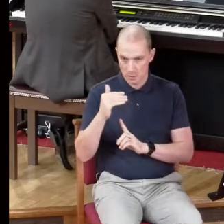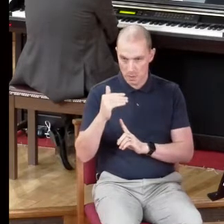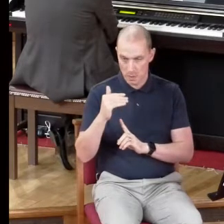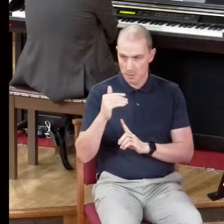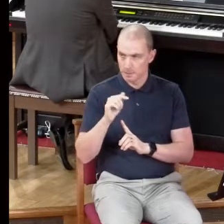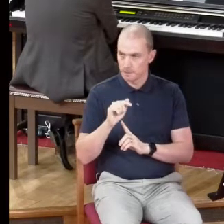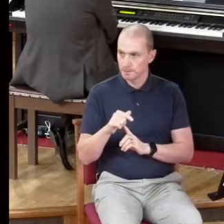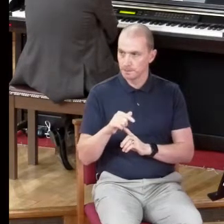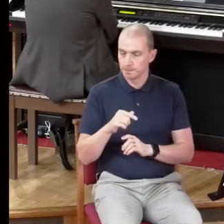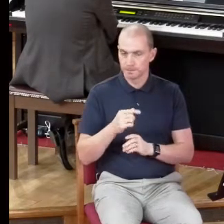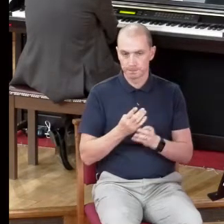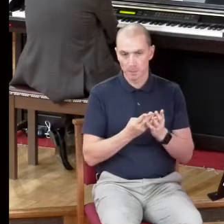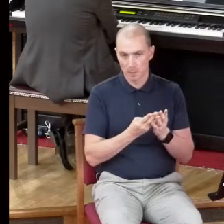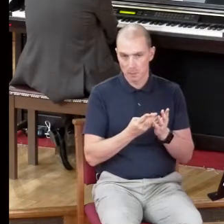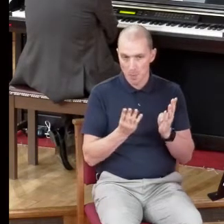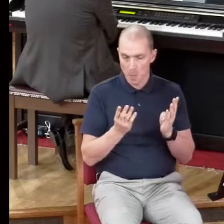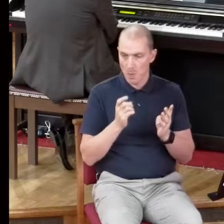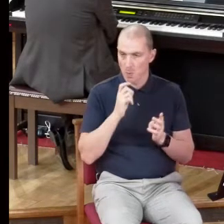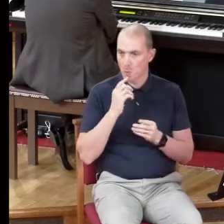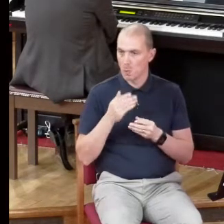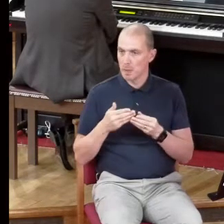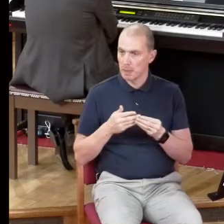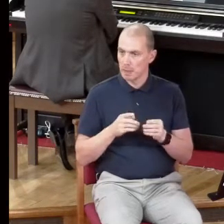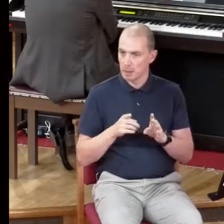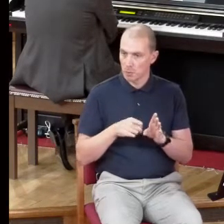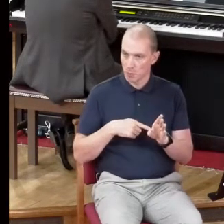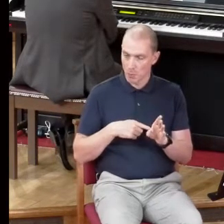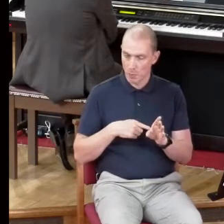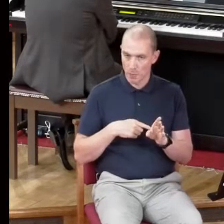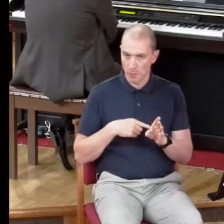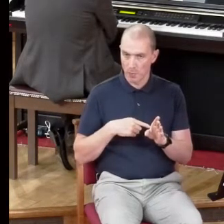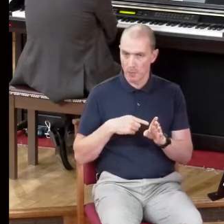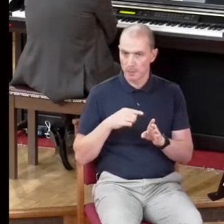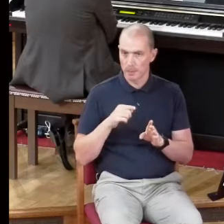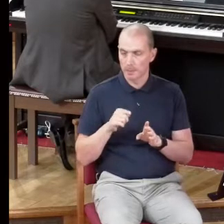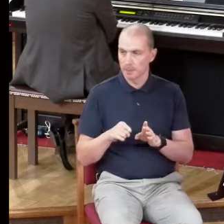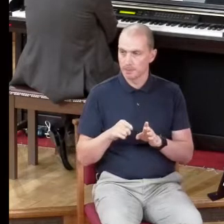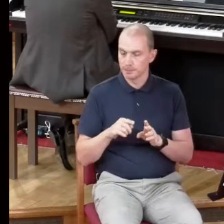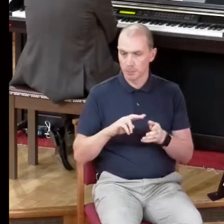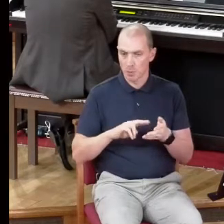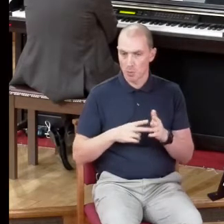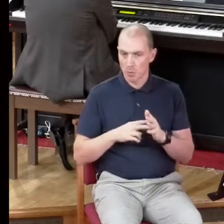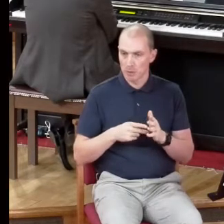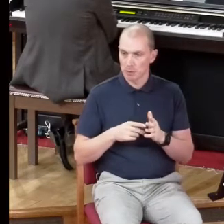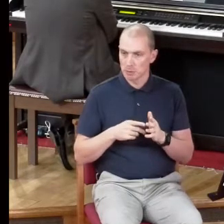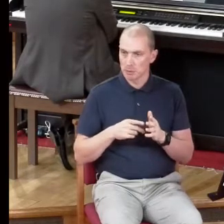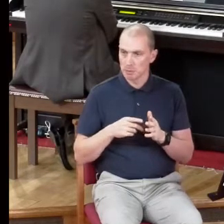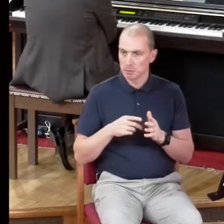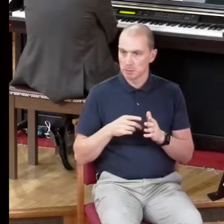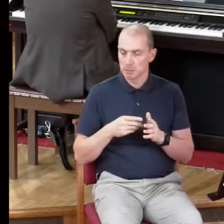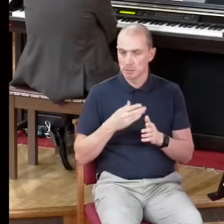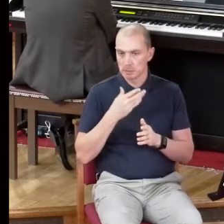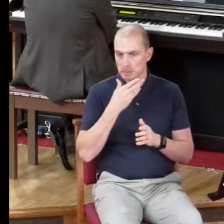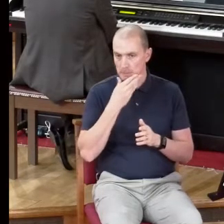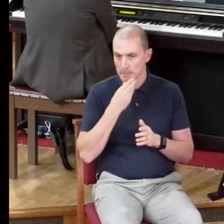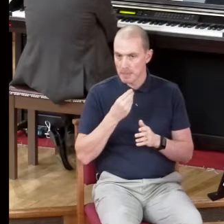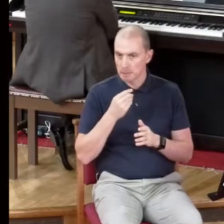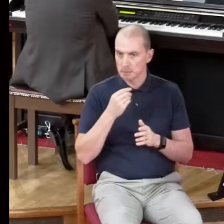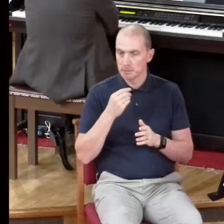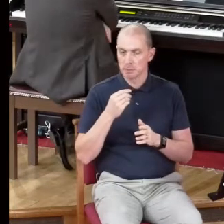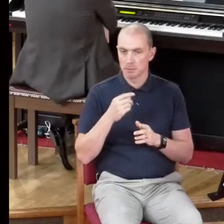youth organizations and the guild and the sisterhood and the men's club, for the outreach in Message Church,